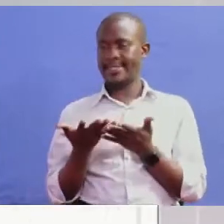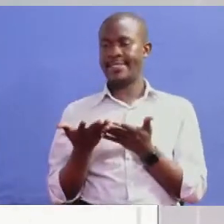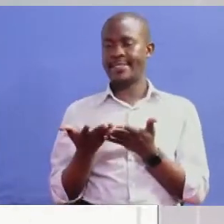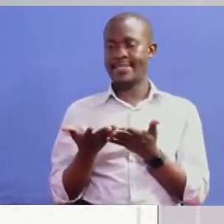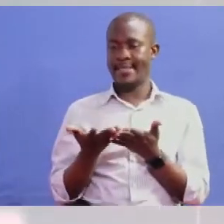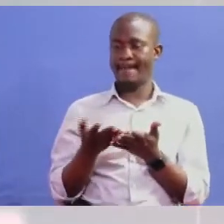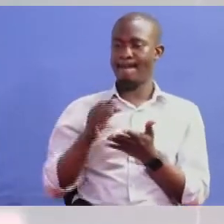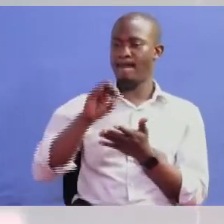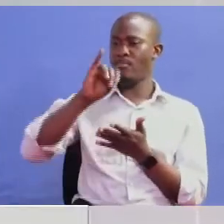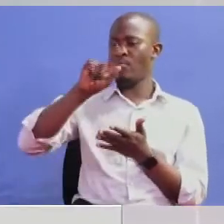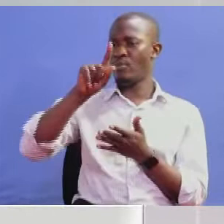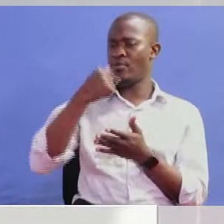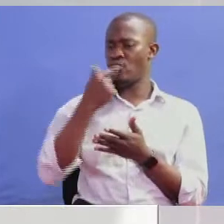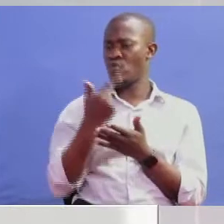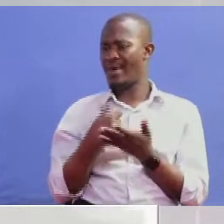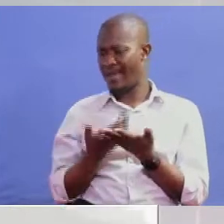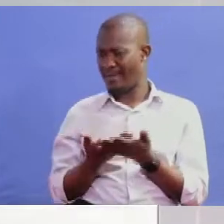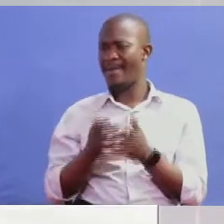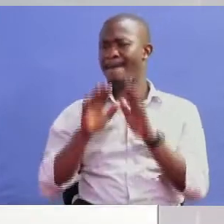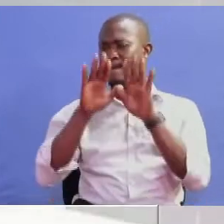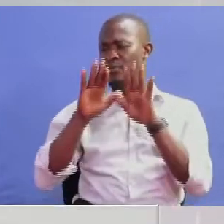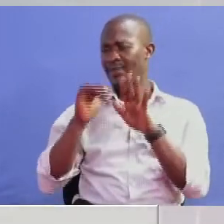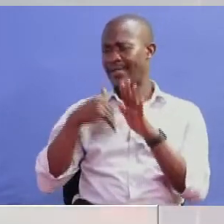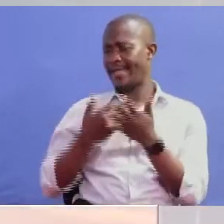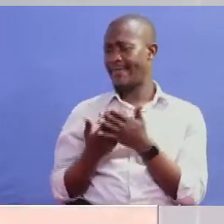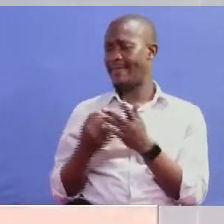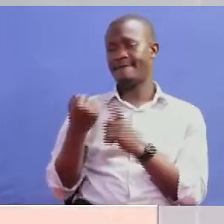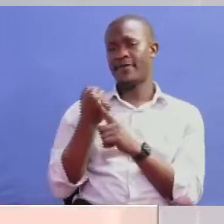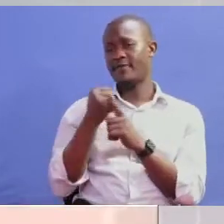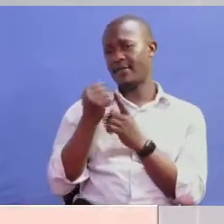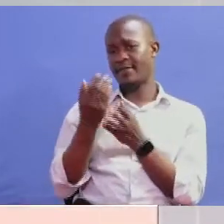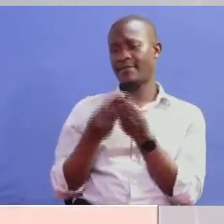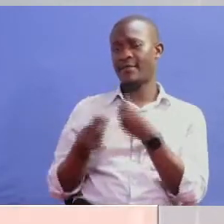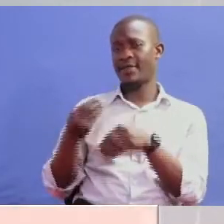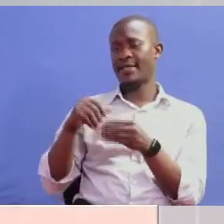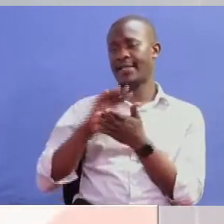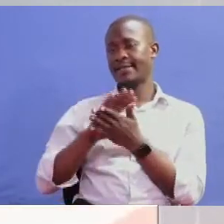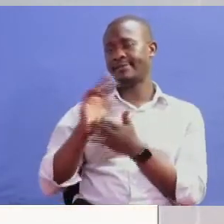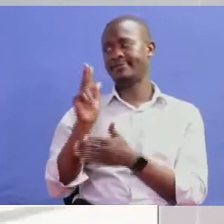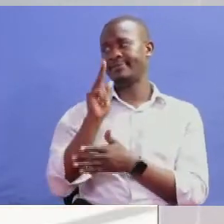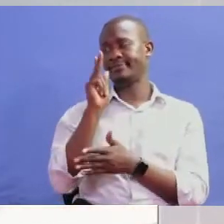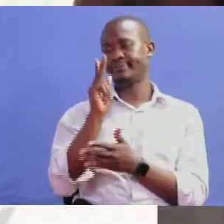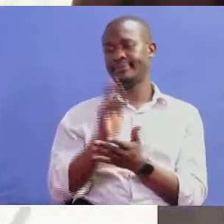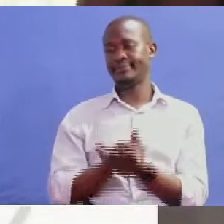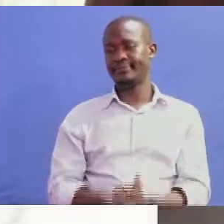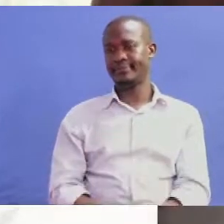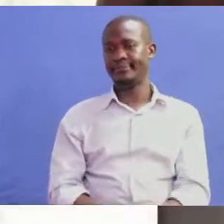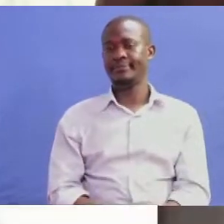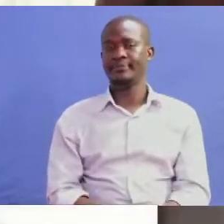in, Mulele will be instrumental in the fight against graft in Kenya.